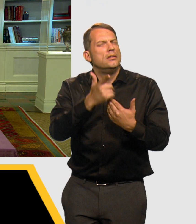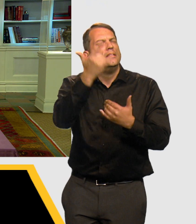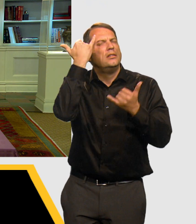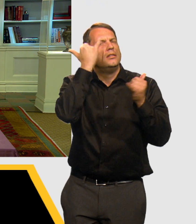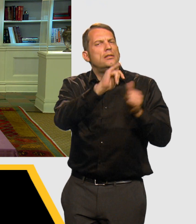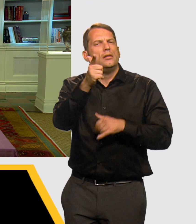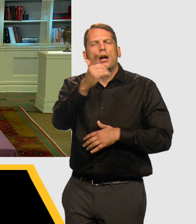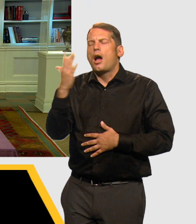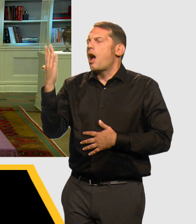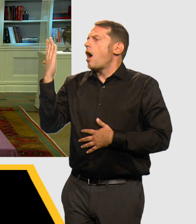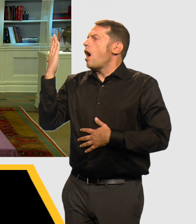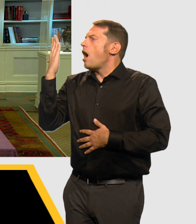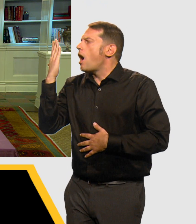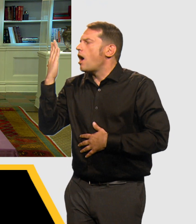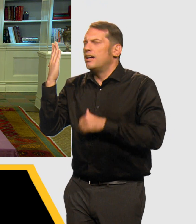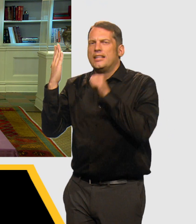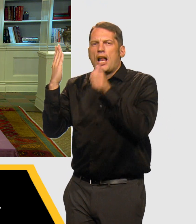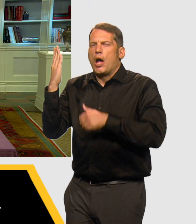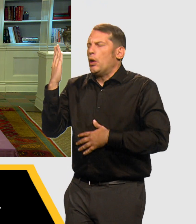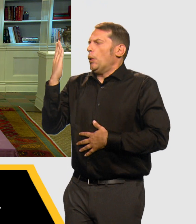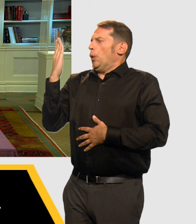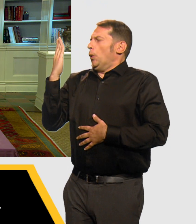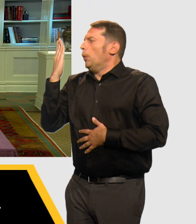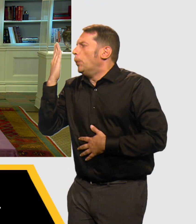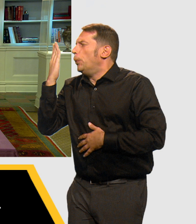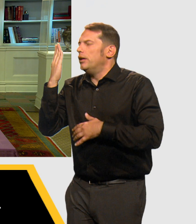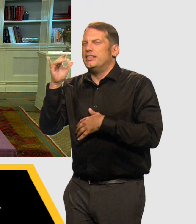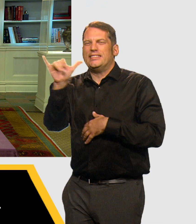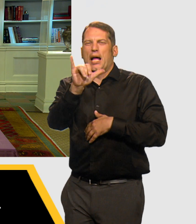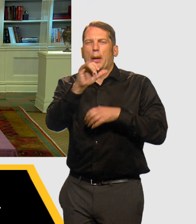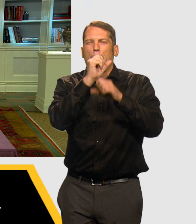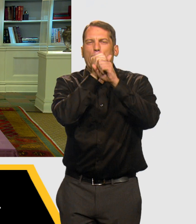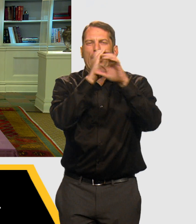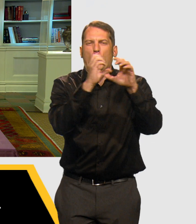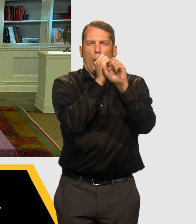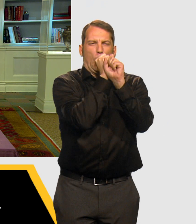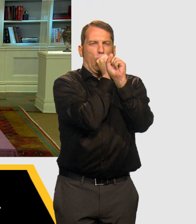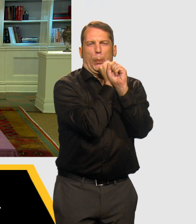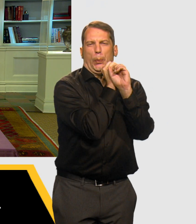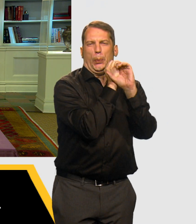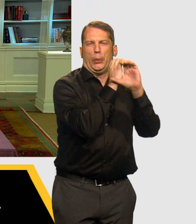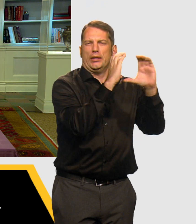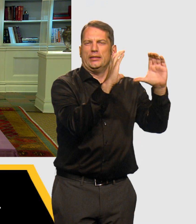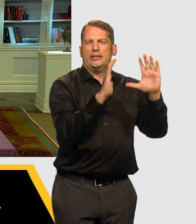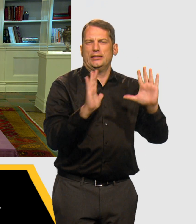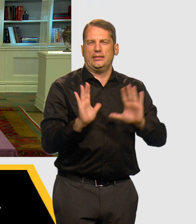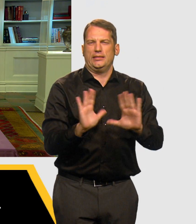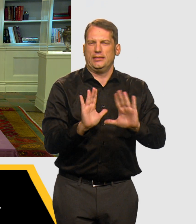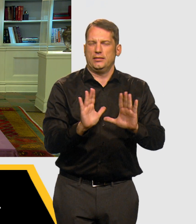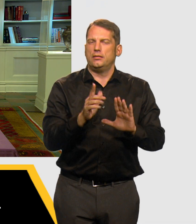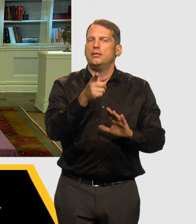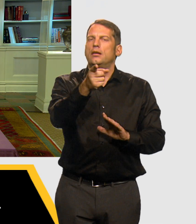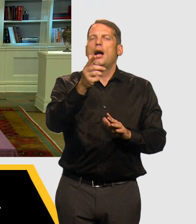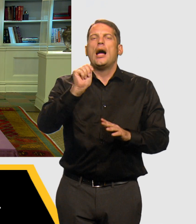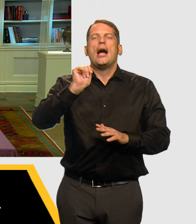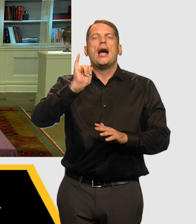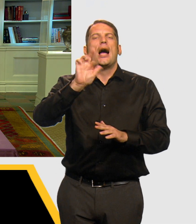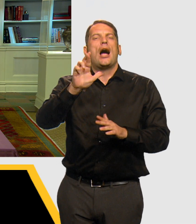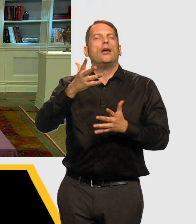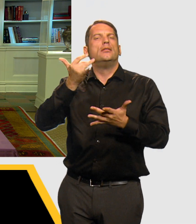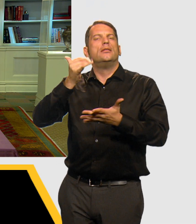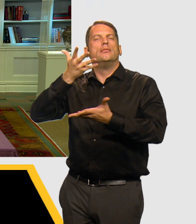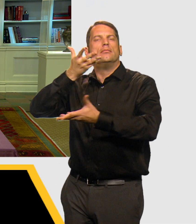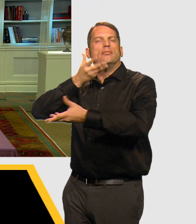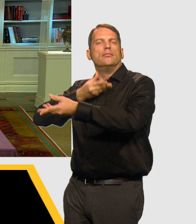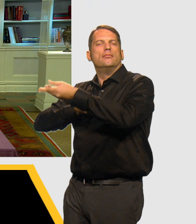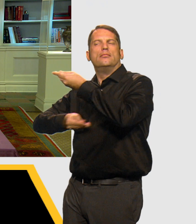Remember to breathe easy into the person. Try making the H sound instead of the W sound. Woo.